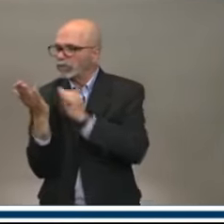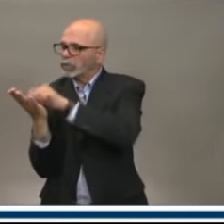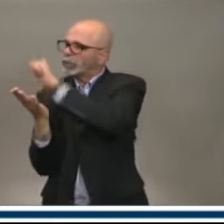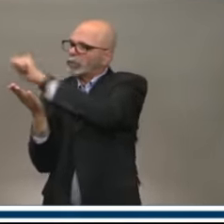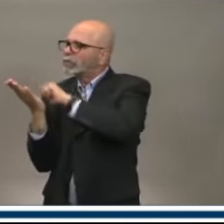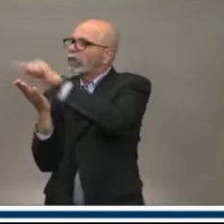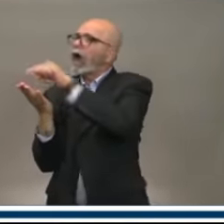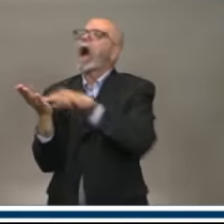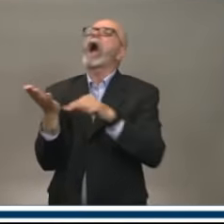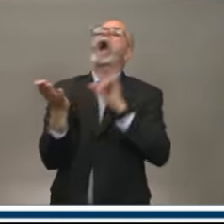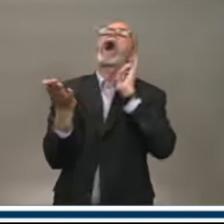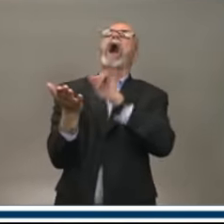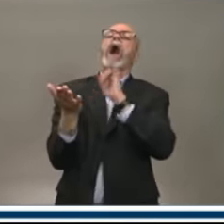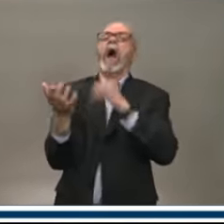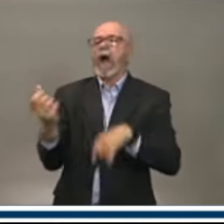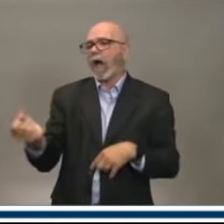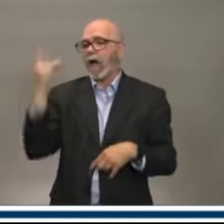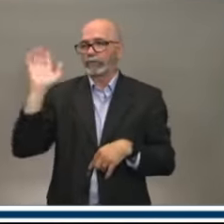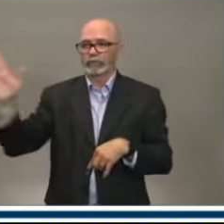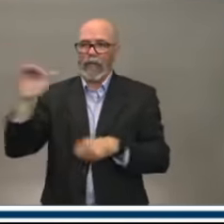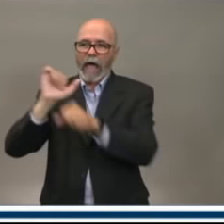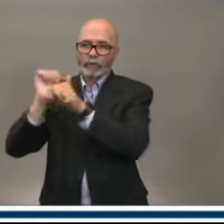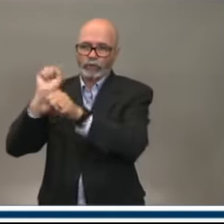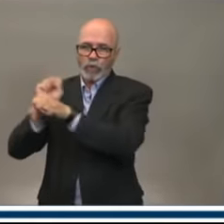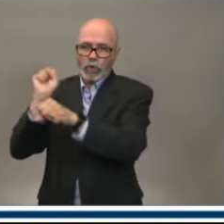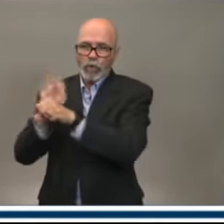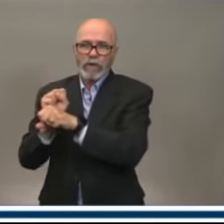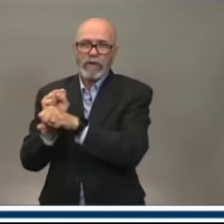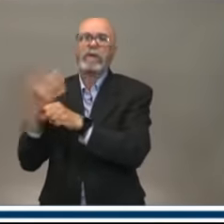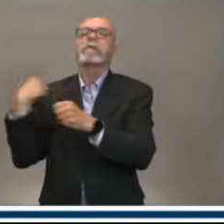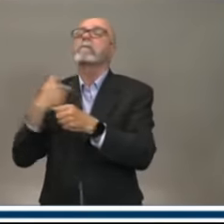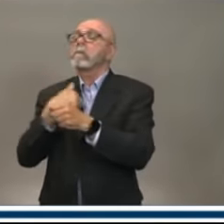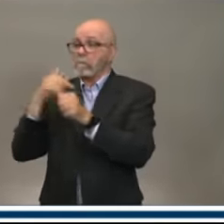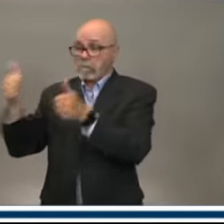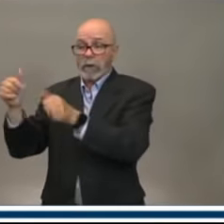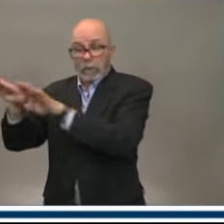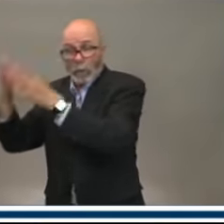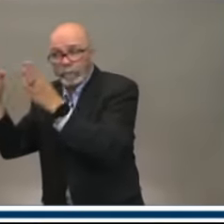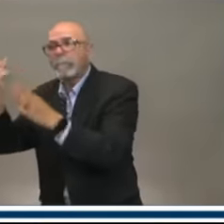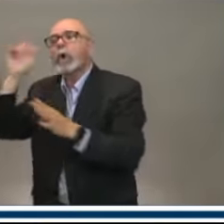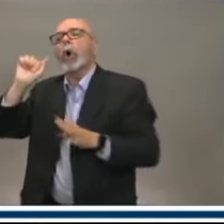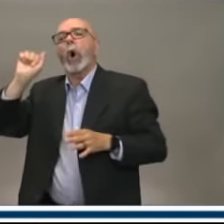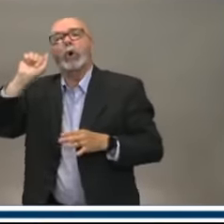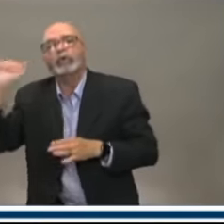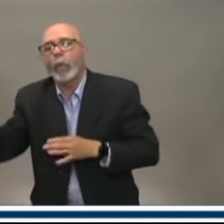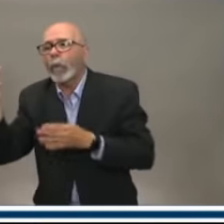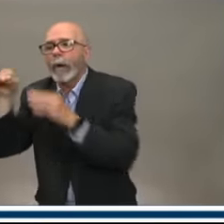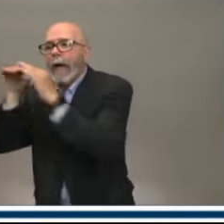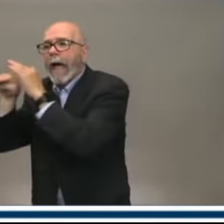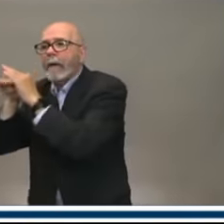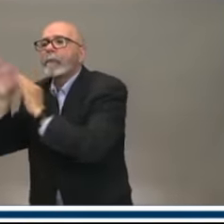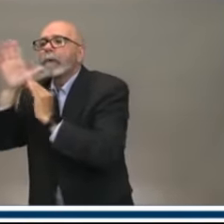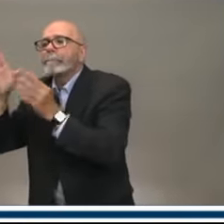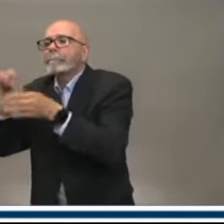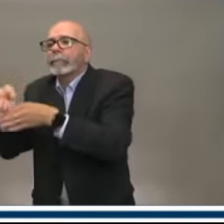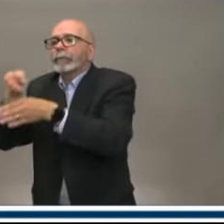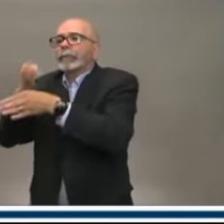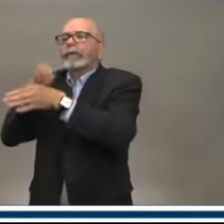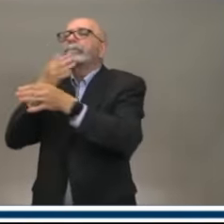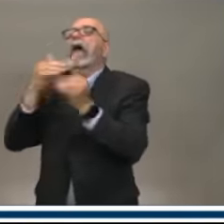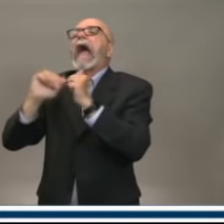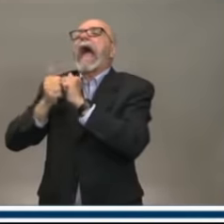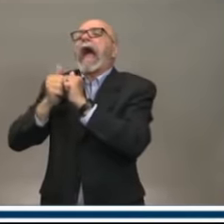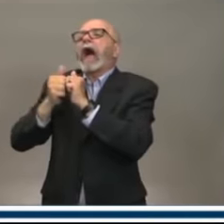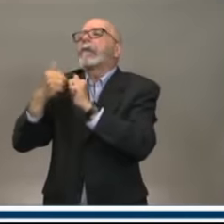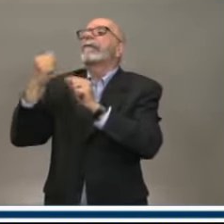can open or remain open, but increase their access and service to Nova